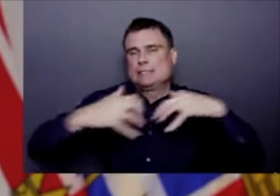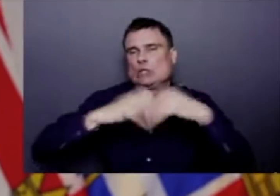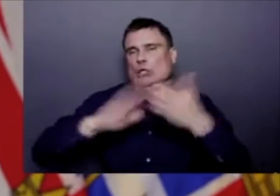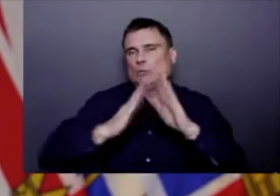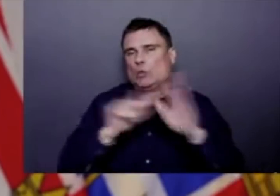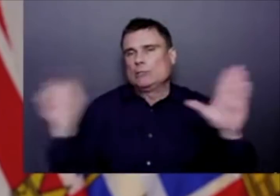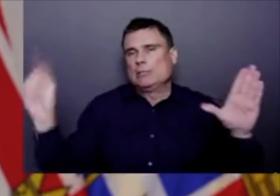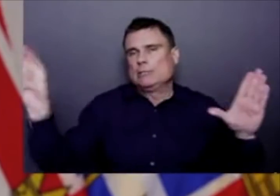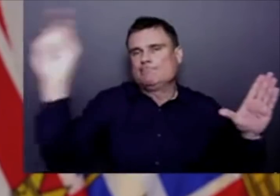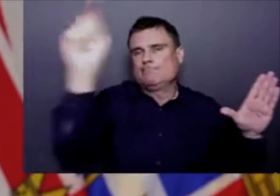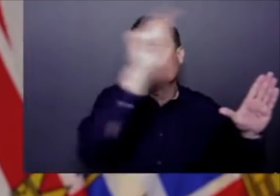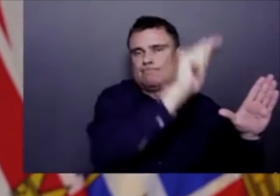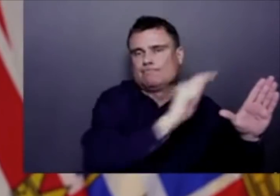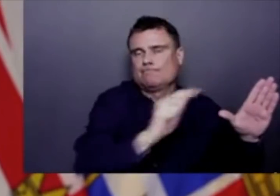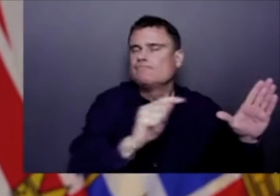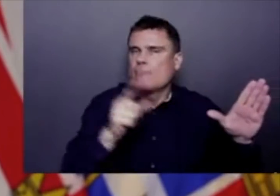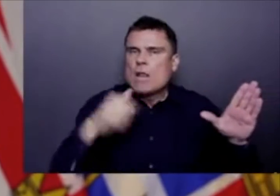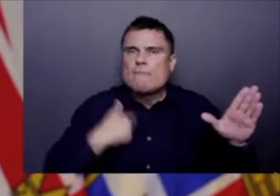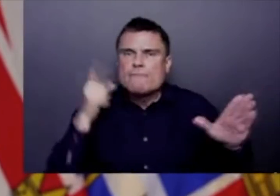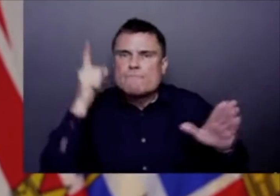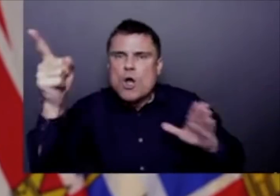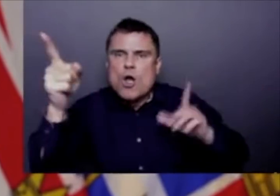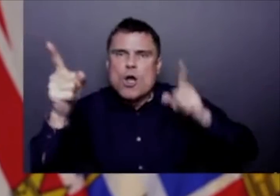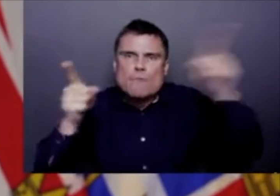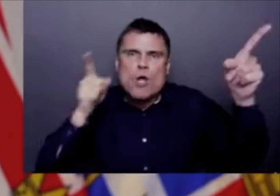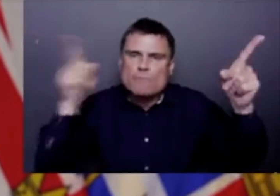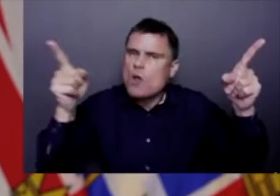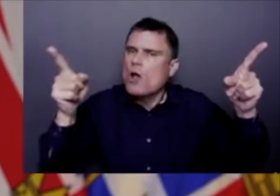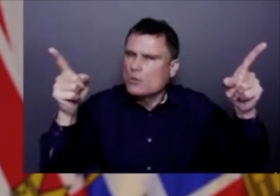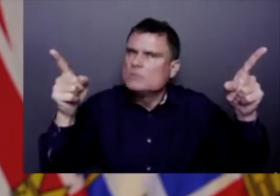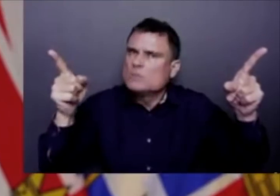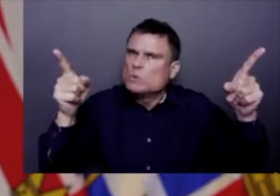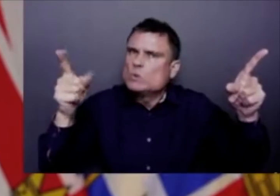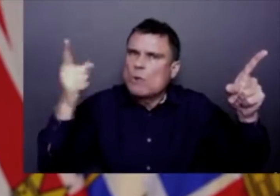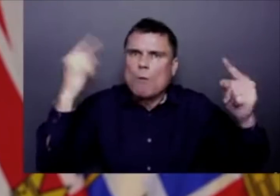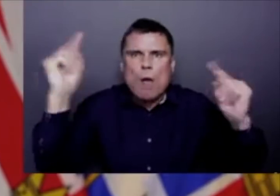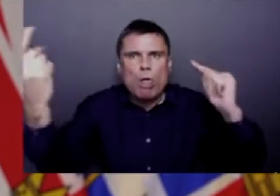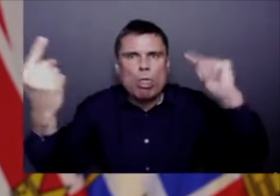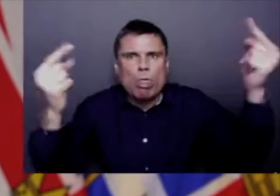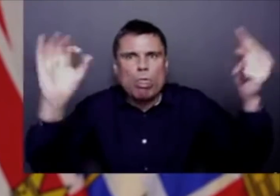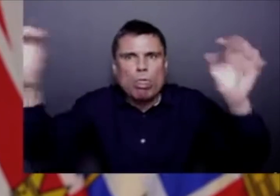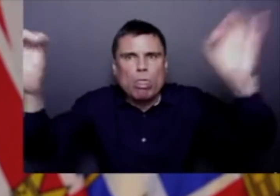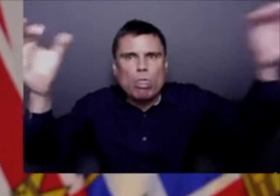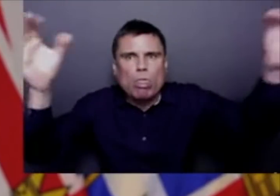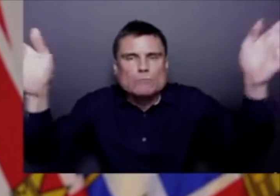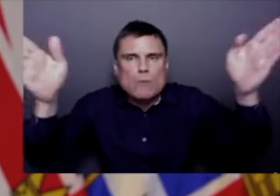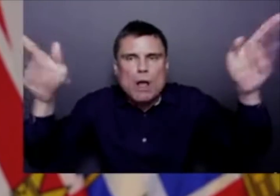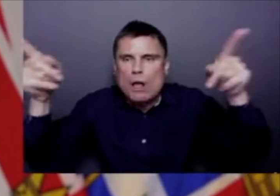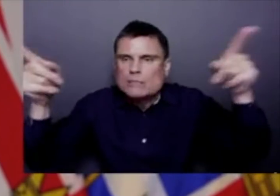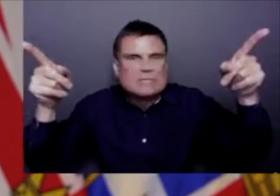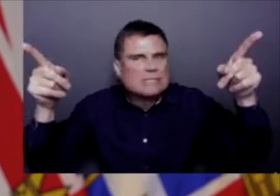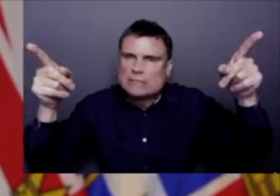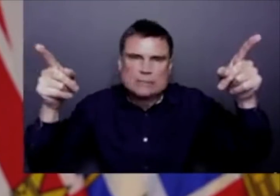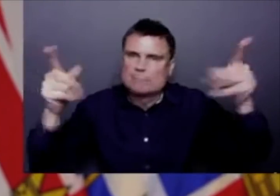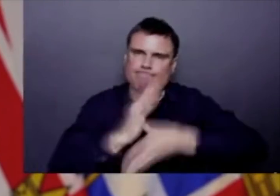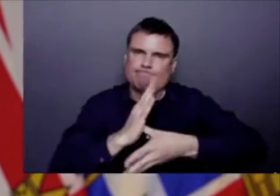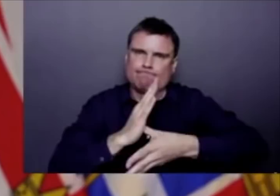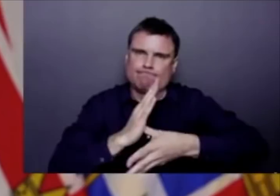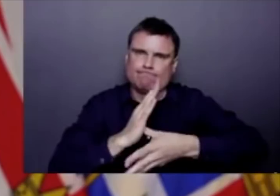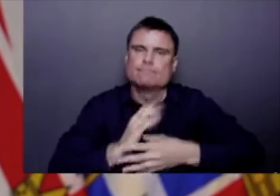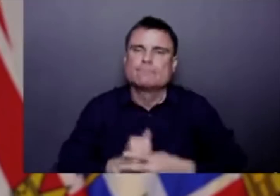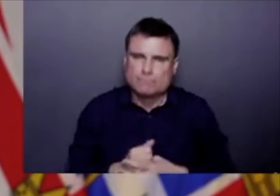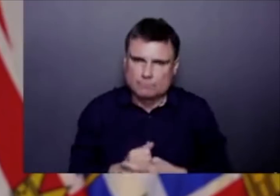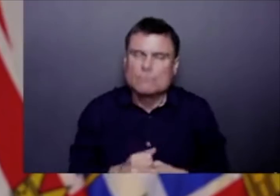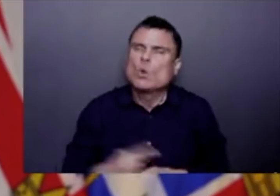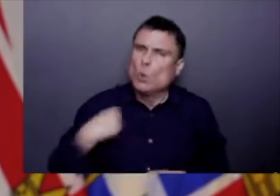First Nations Health Authority and First Nations leadership in BC to make sure that we can identify those communities and people at